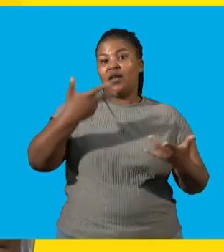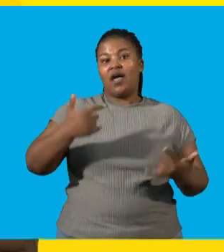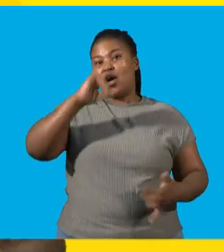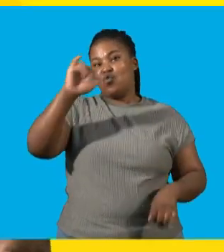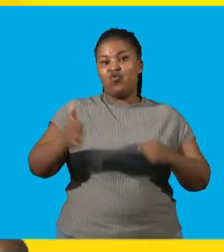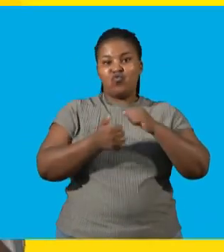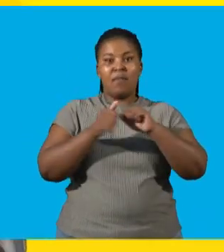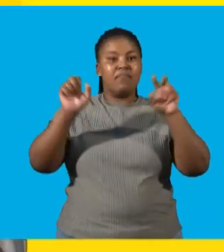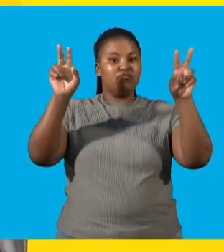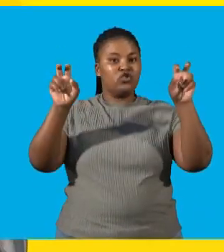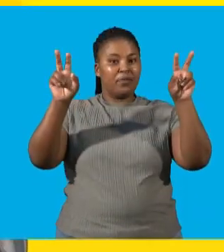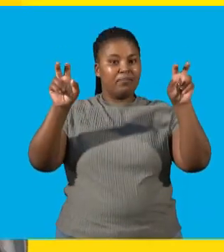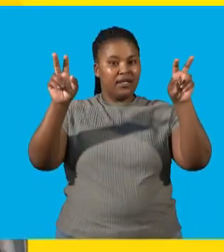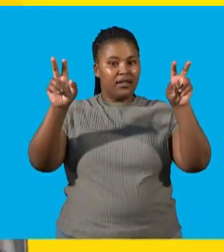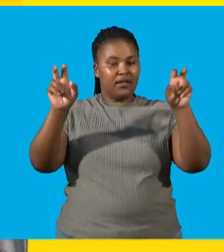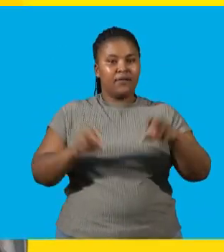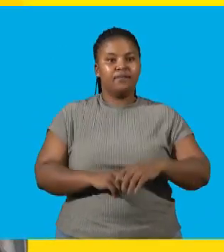As we wrap up our topic